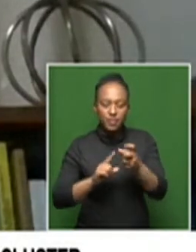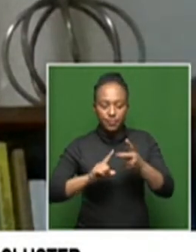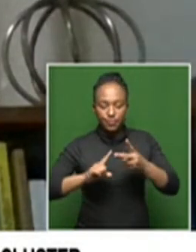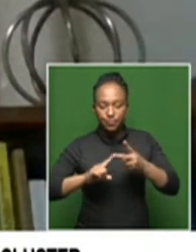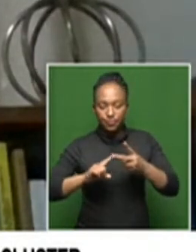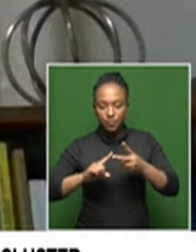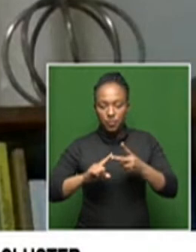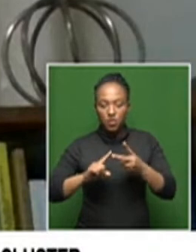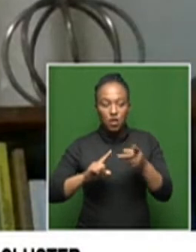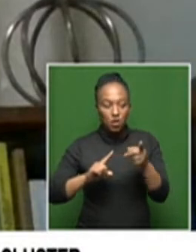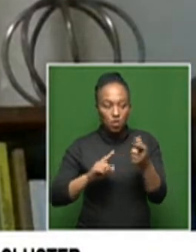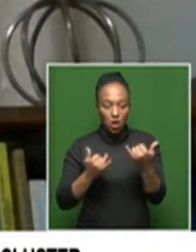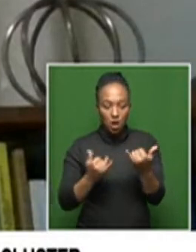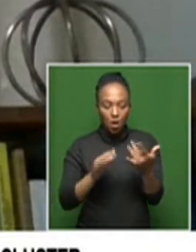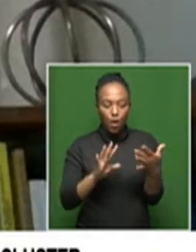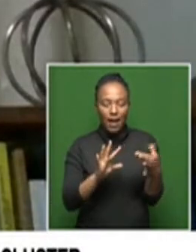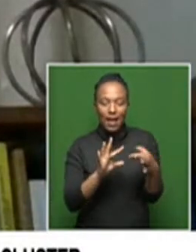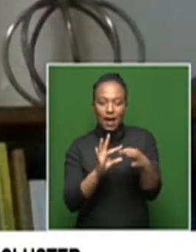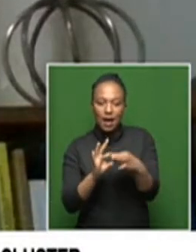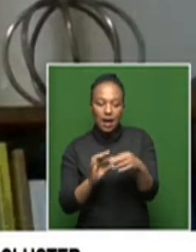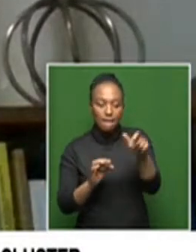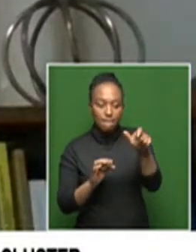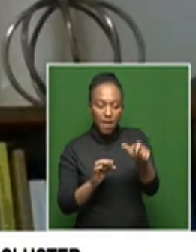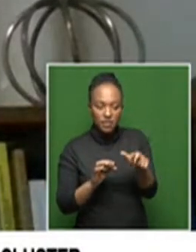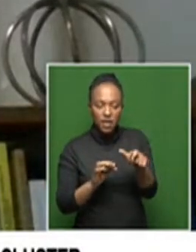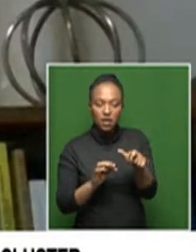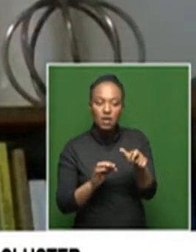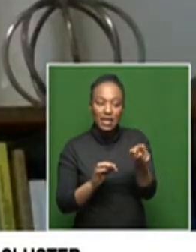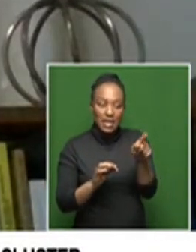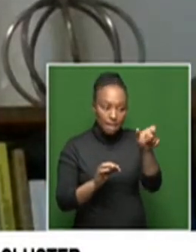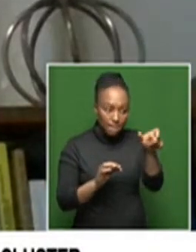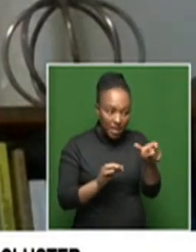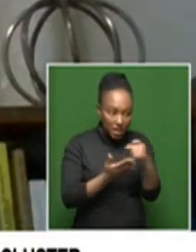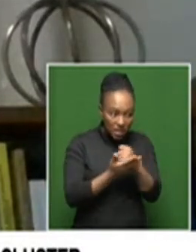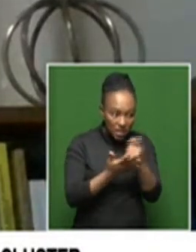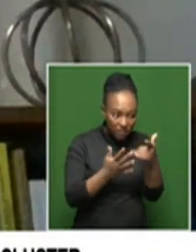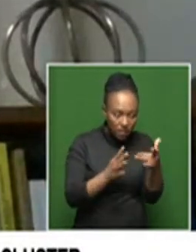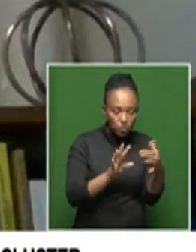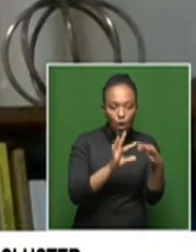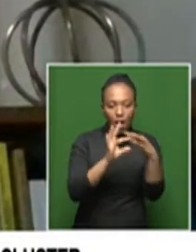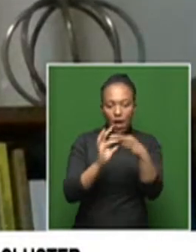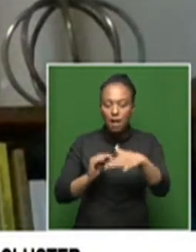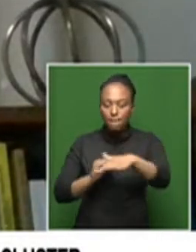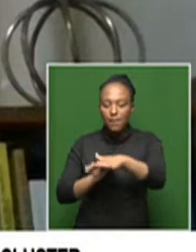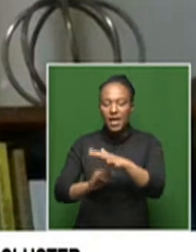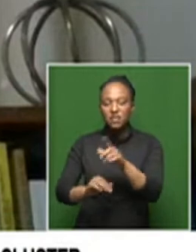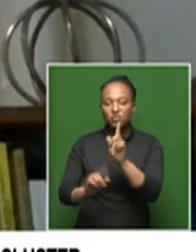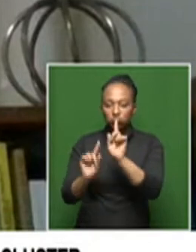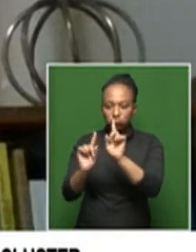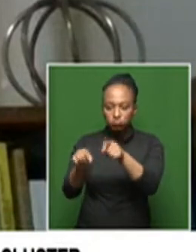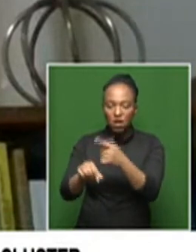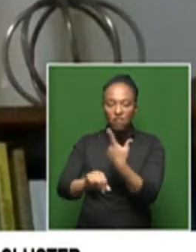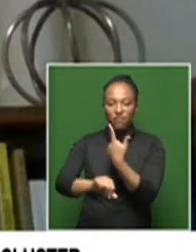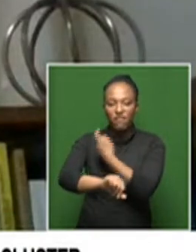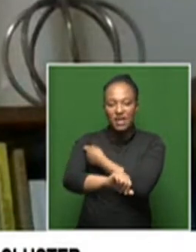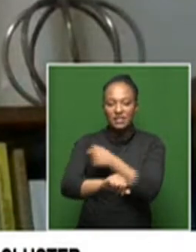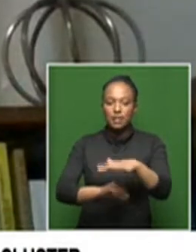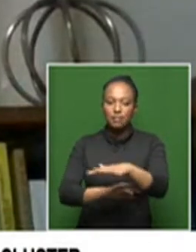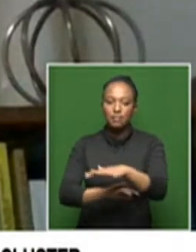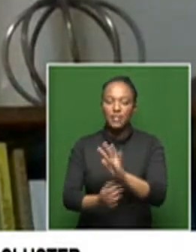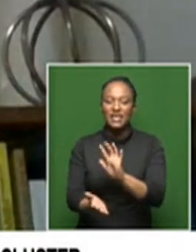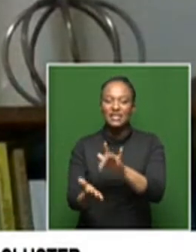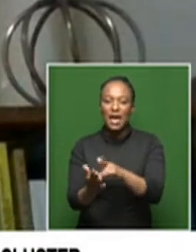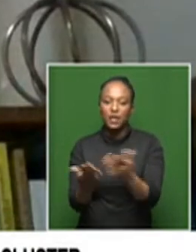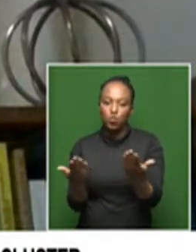are linking individuals with a vaccination site. And I will also just give a brief overview